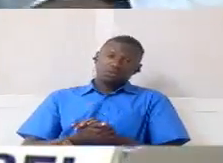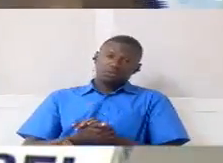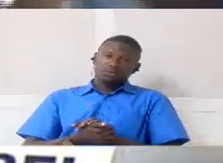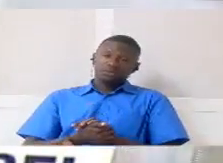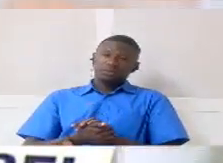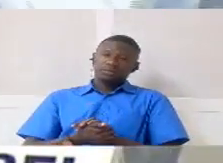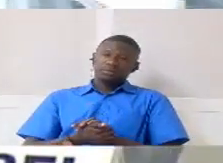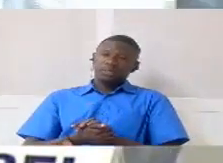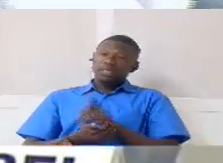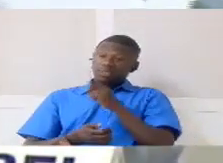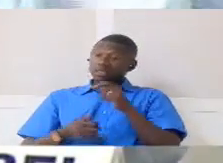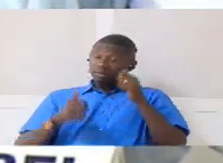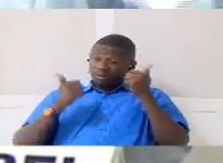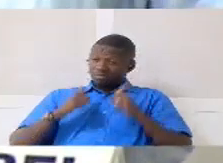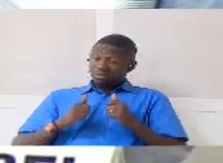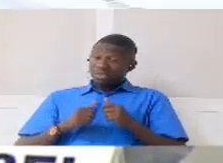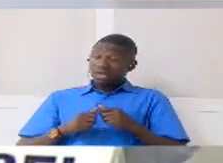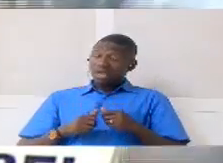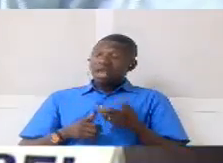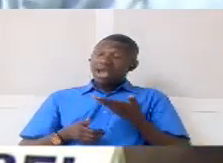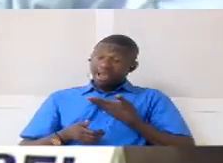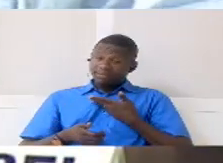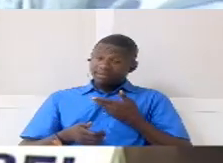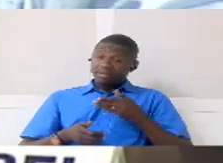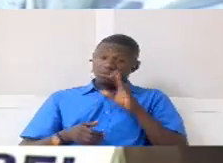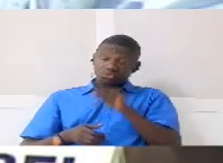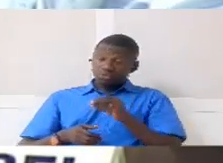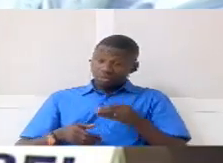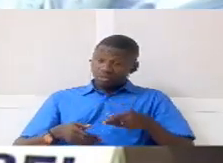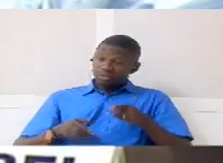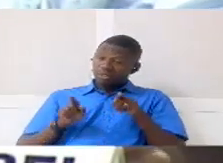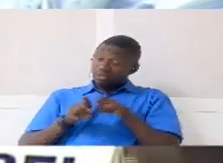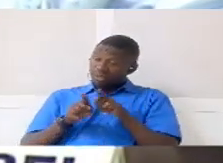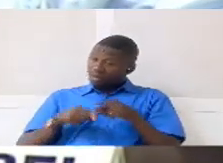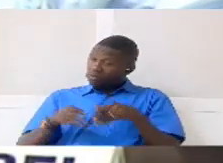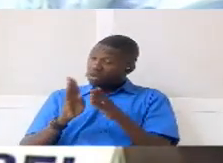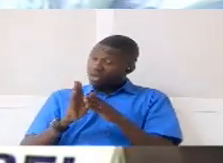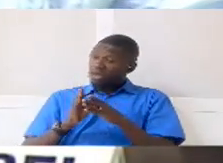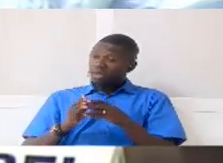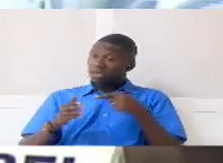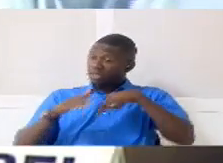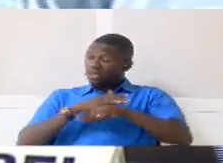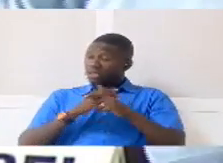was it applied as stated in the law, or was it applied differently?